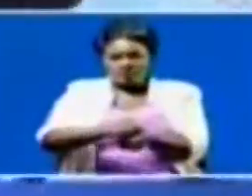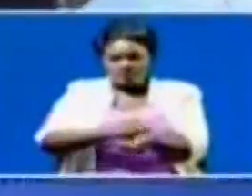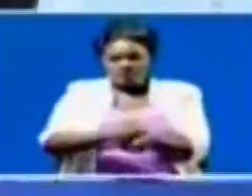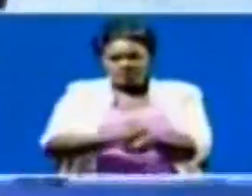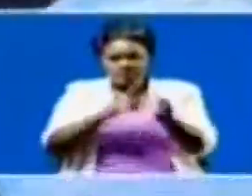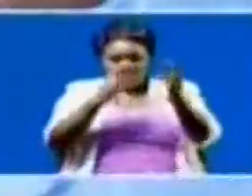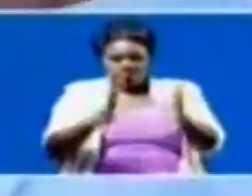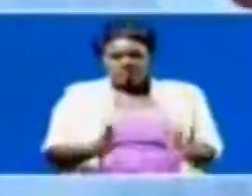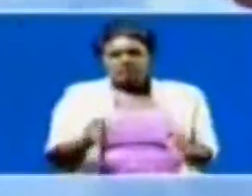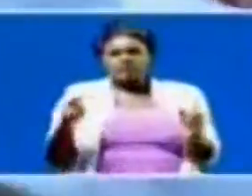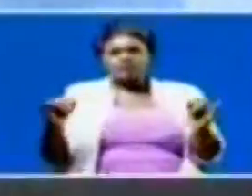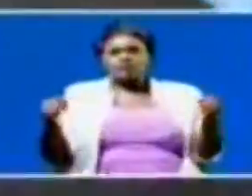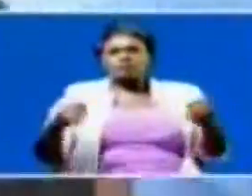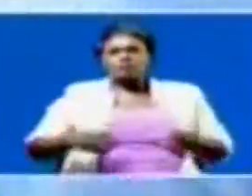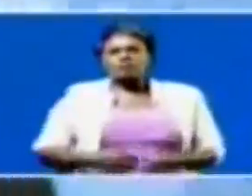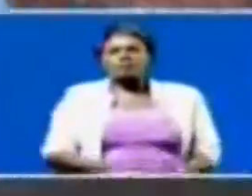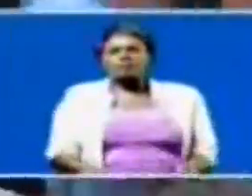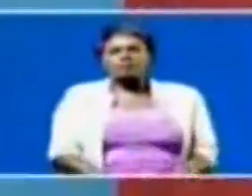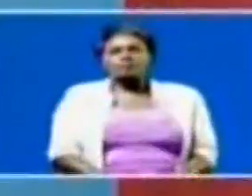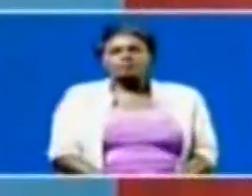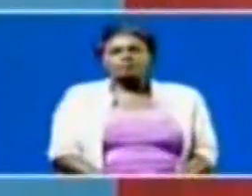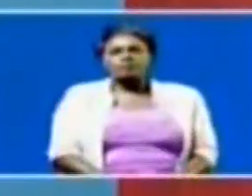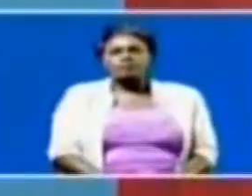Rita Tinina, KTN News.